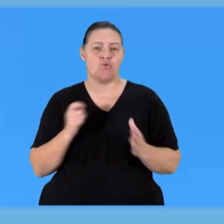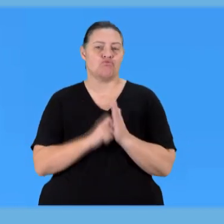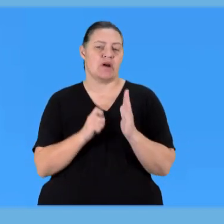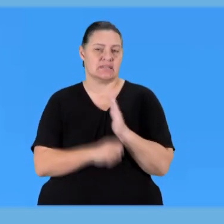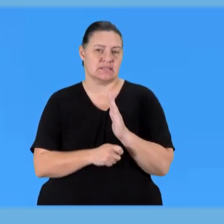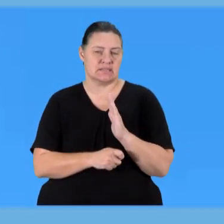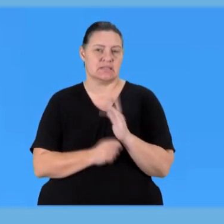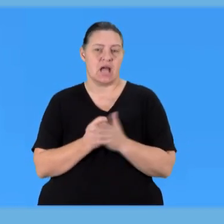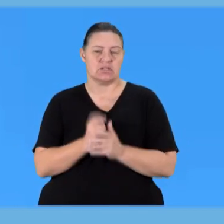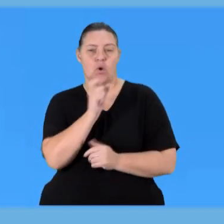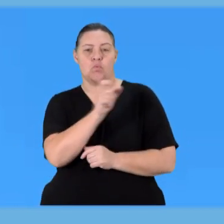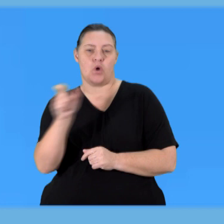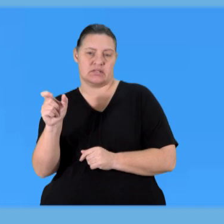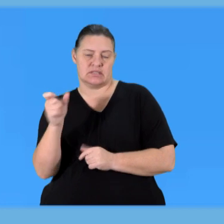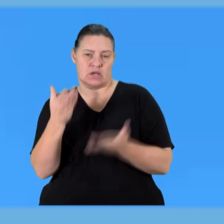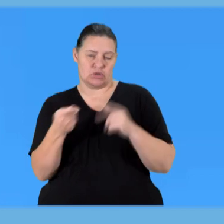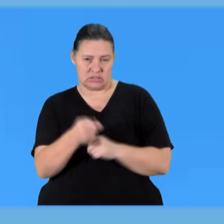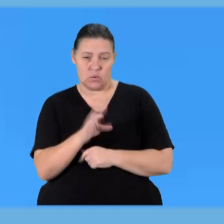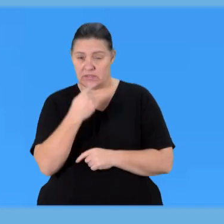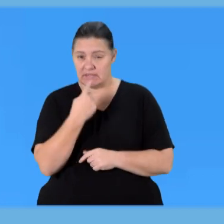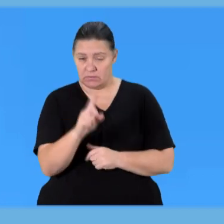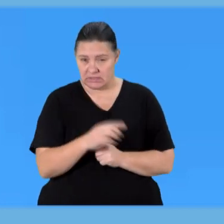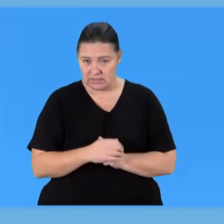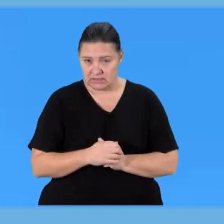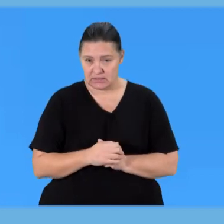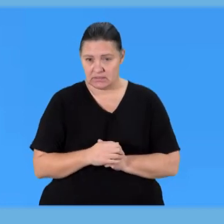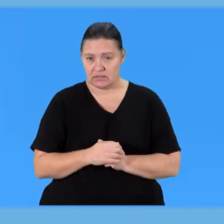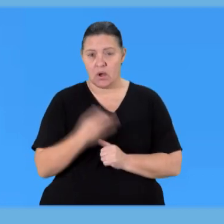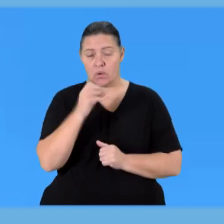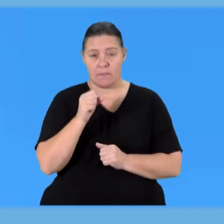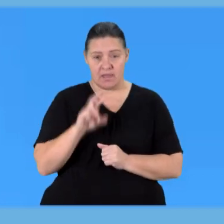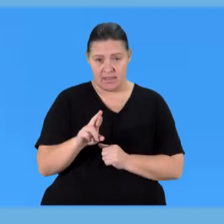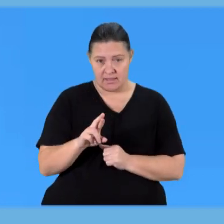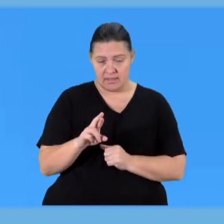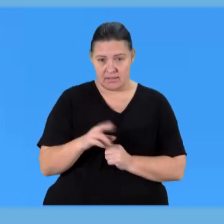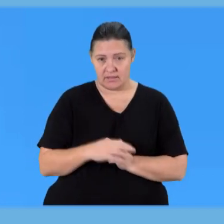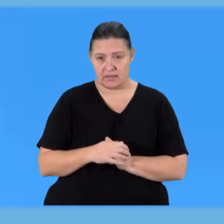then write it as a word equation? We are saying copper